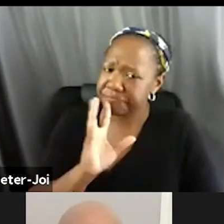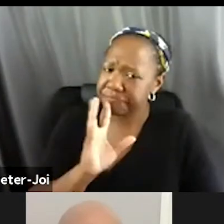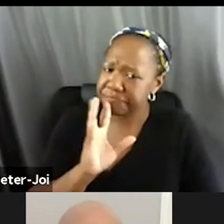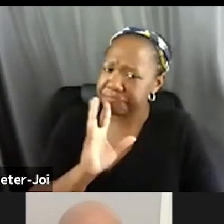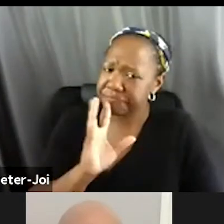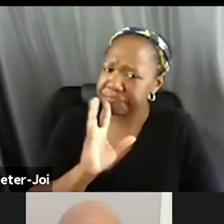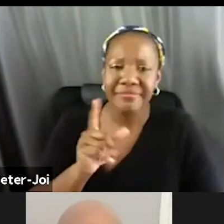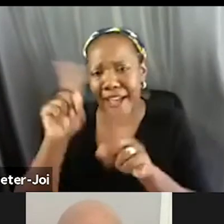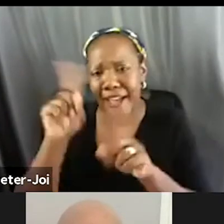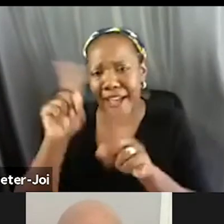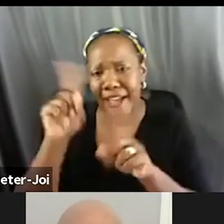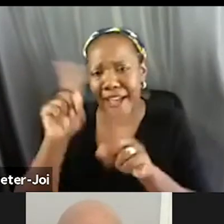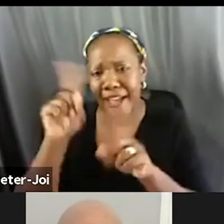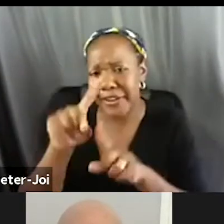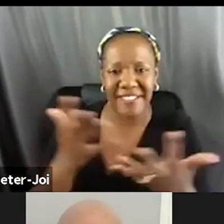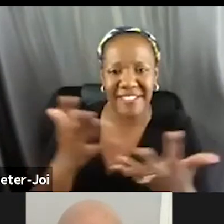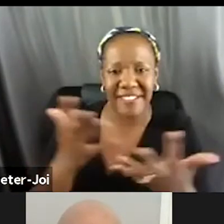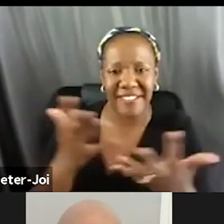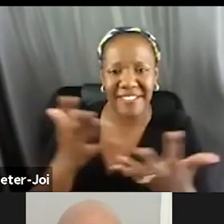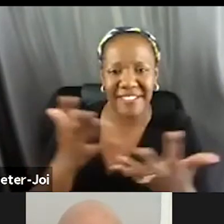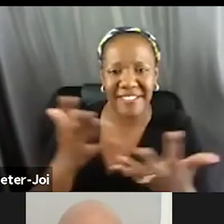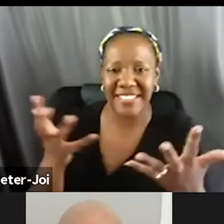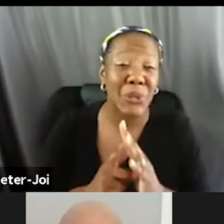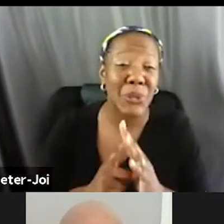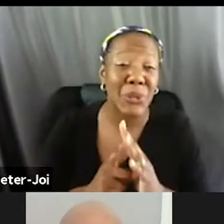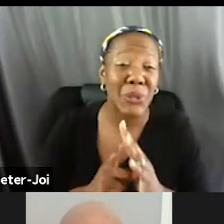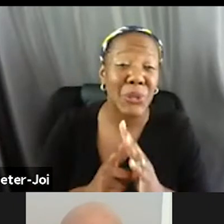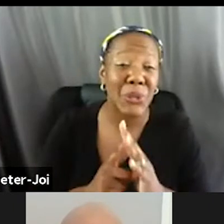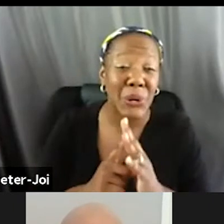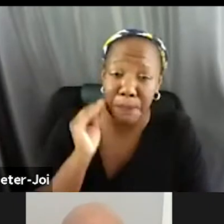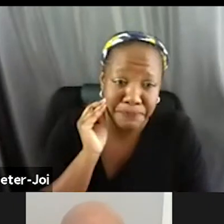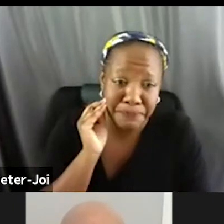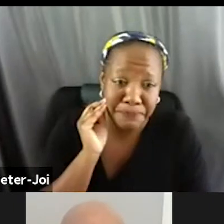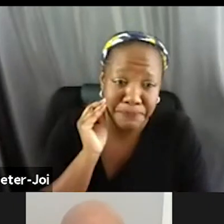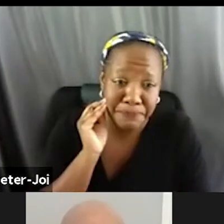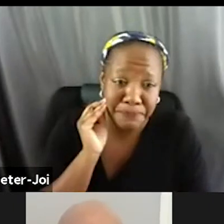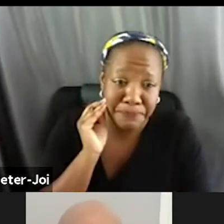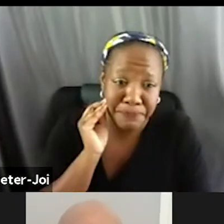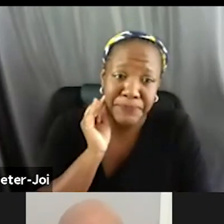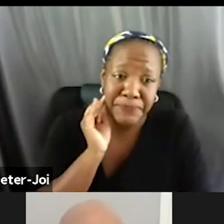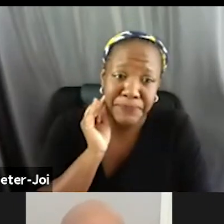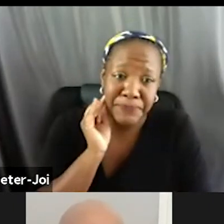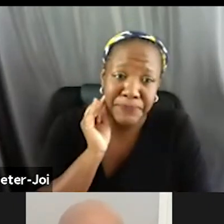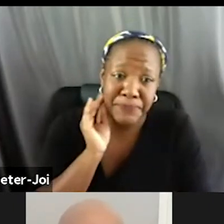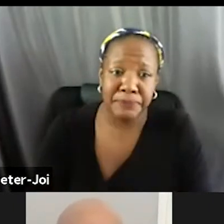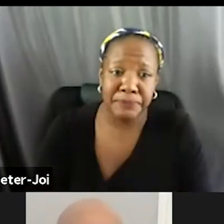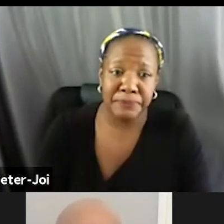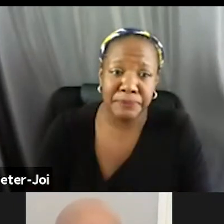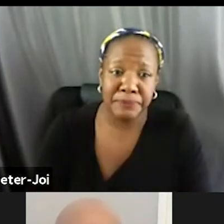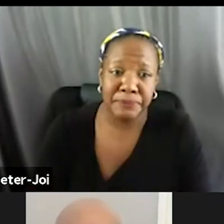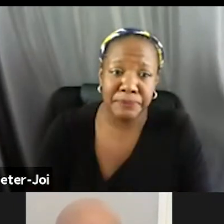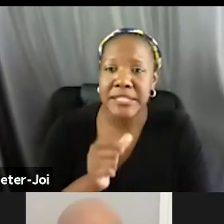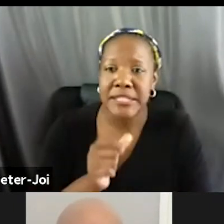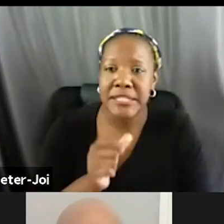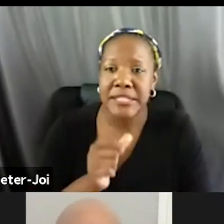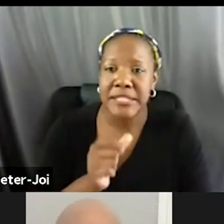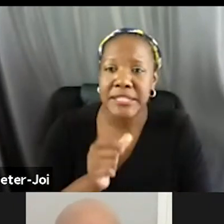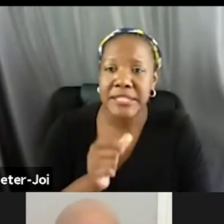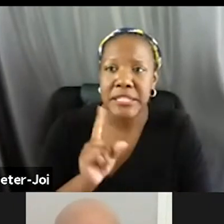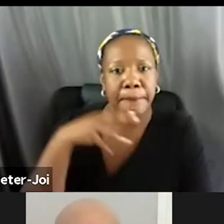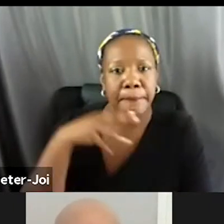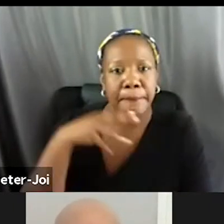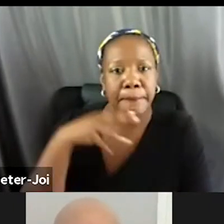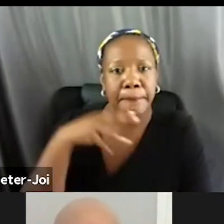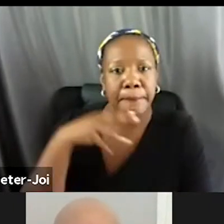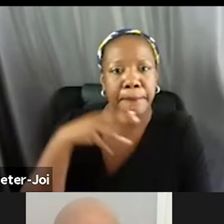and it starts in the household. So I have been, it's not until I got older that I really appreciate what I've been taught at